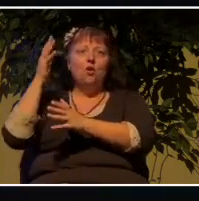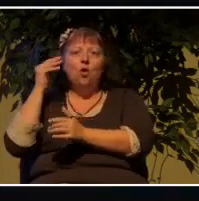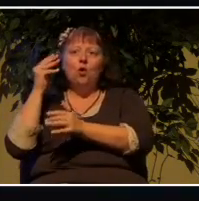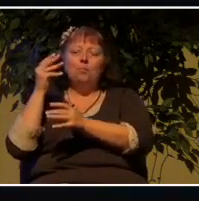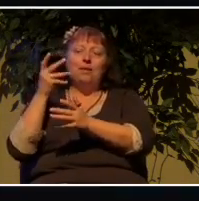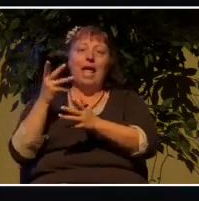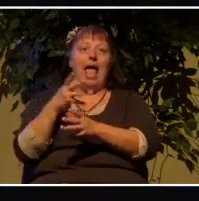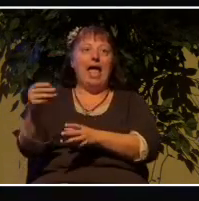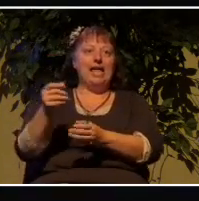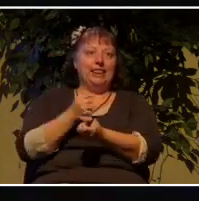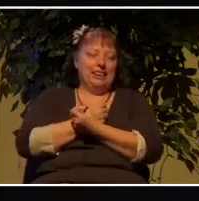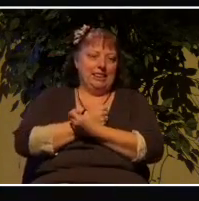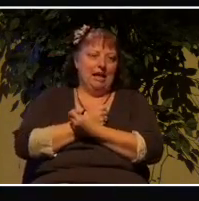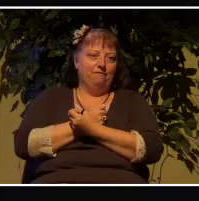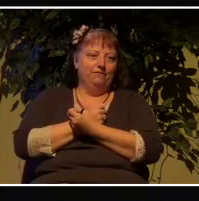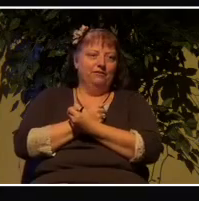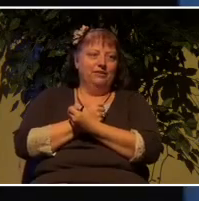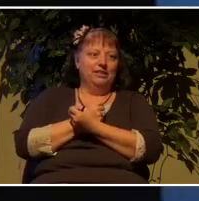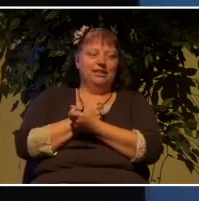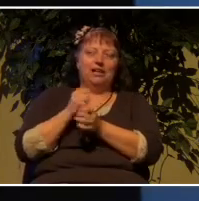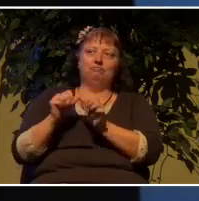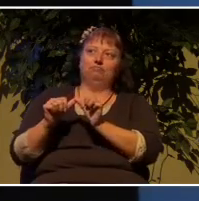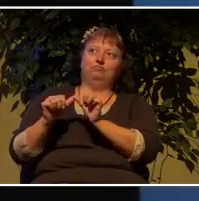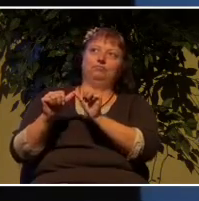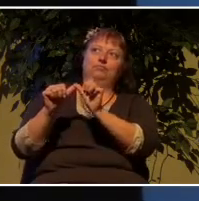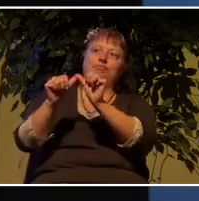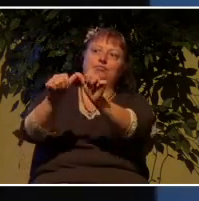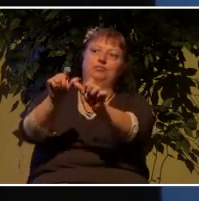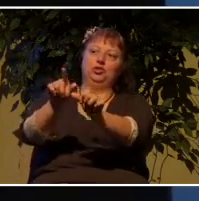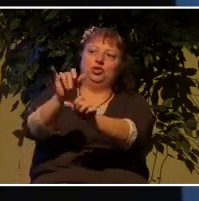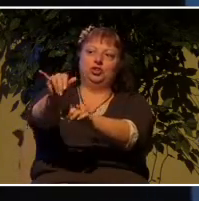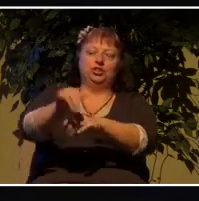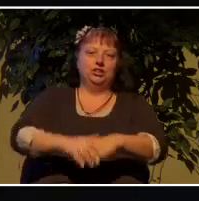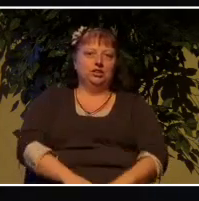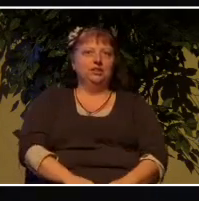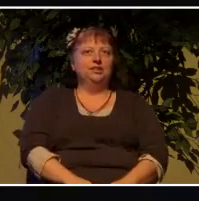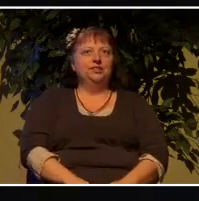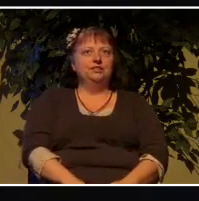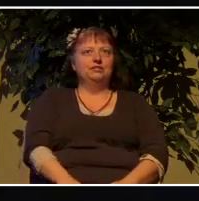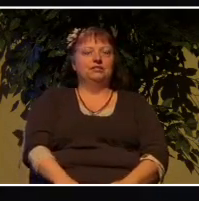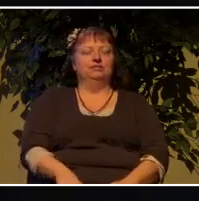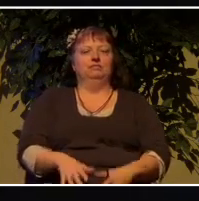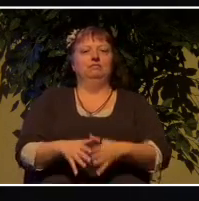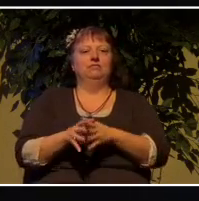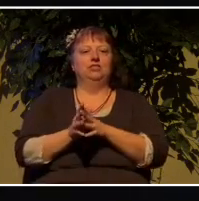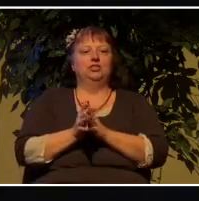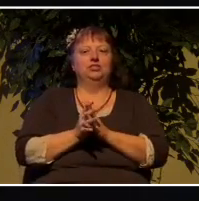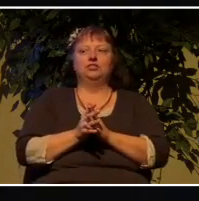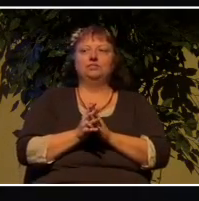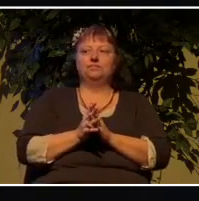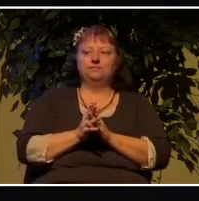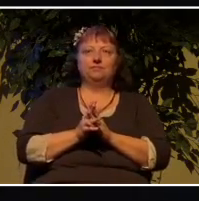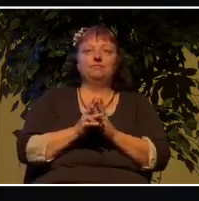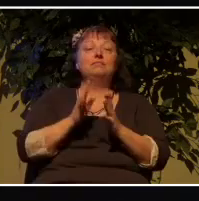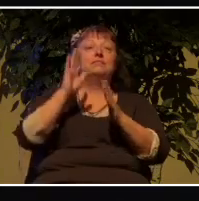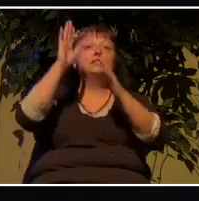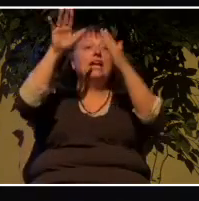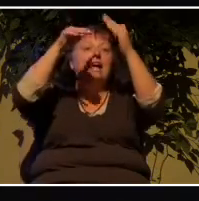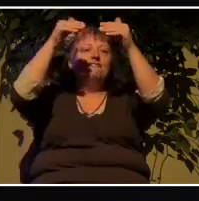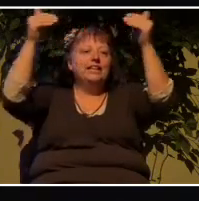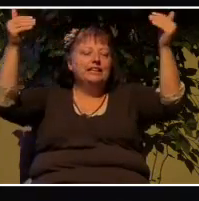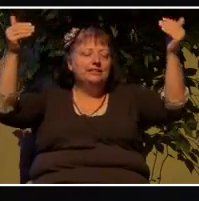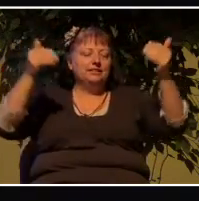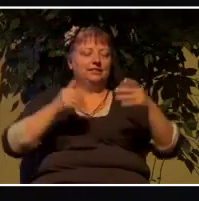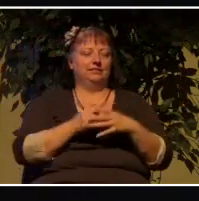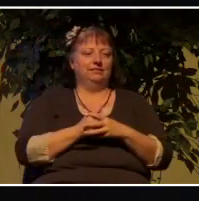love, are going to continue for all eternity. That's like going to be heaven. Heaven.